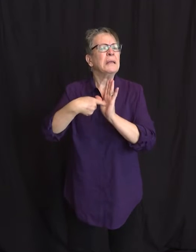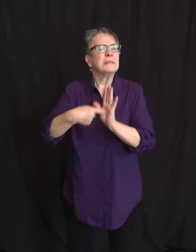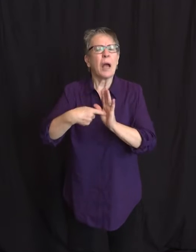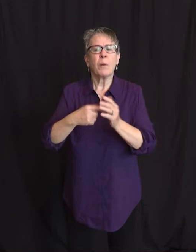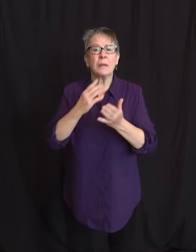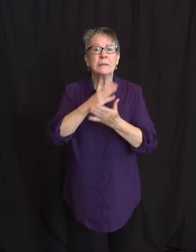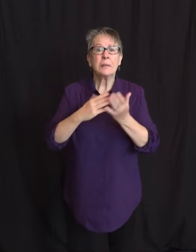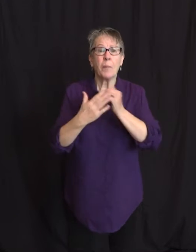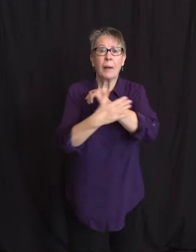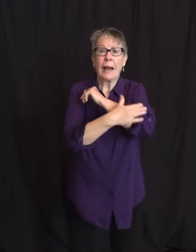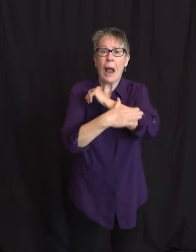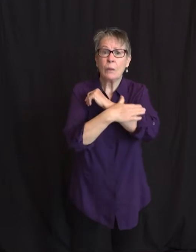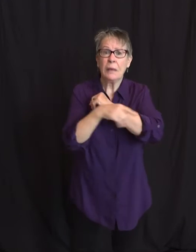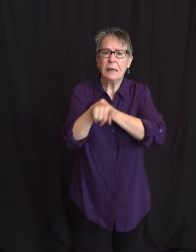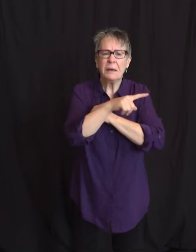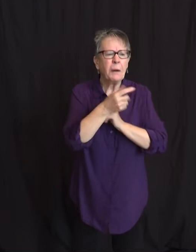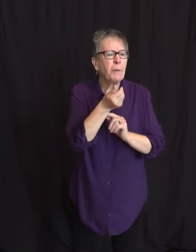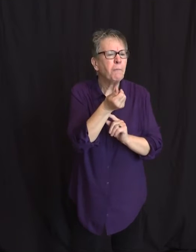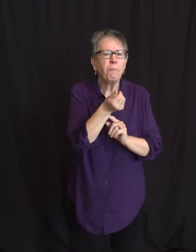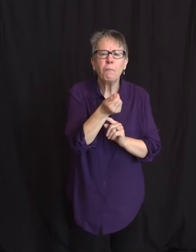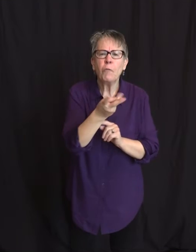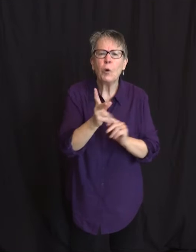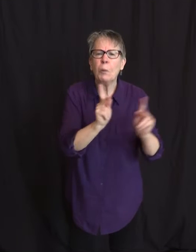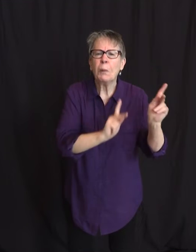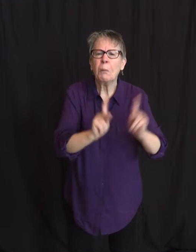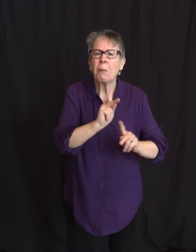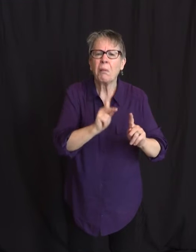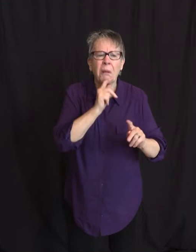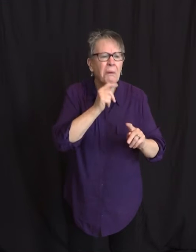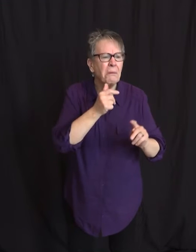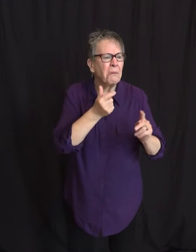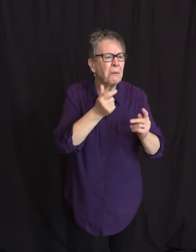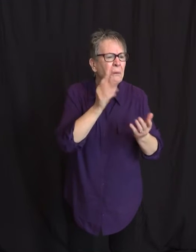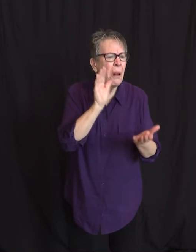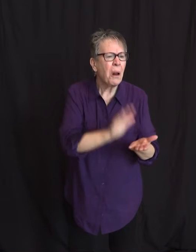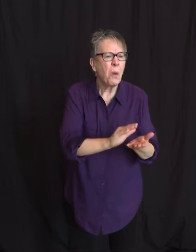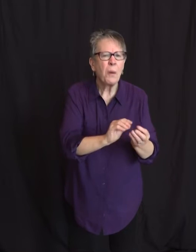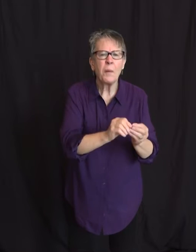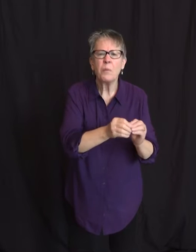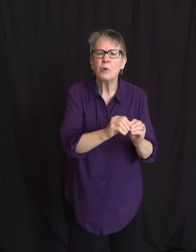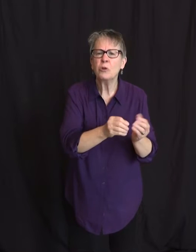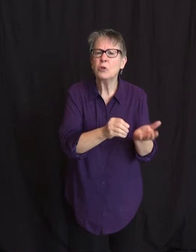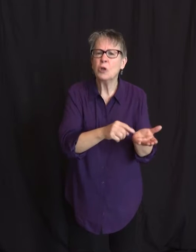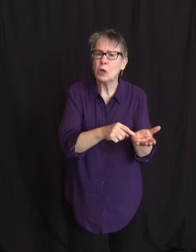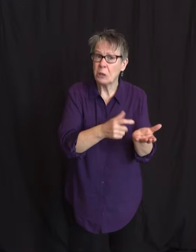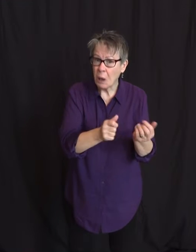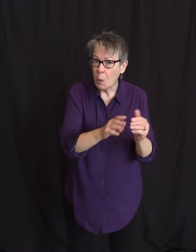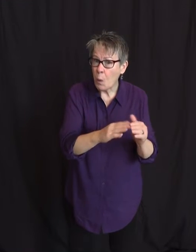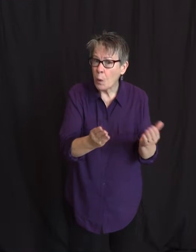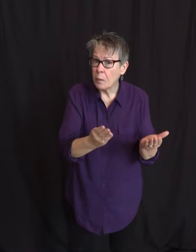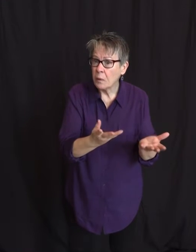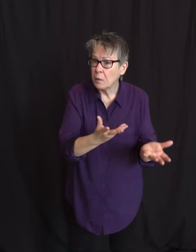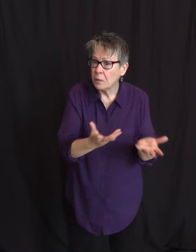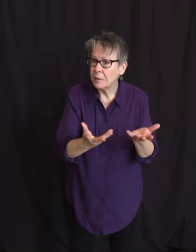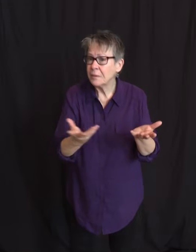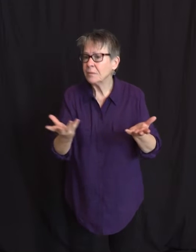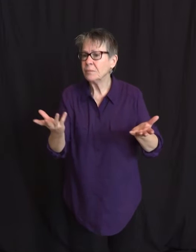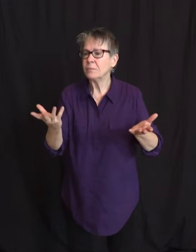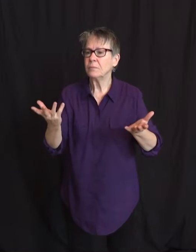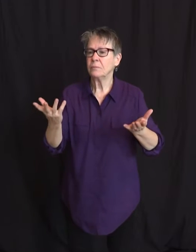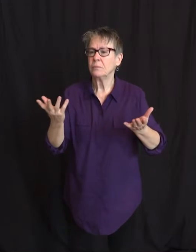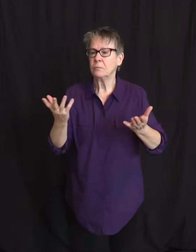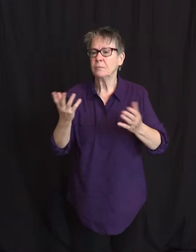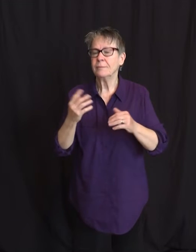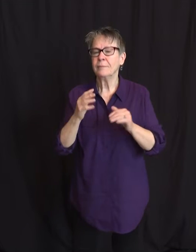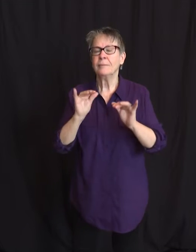people, fewer visitors normally to our parks. Here's the problem, and this is, unintended consequences